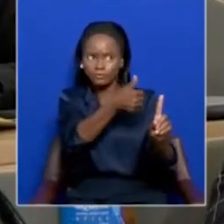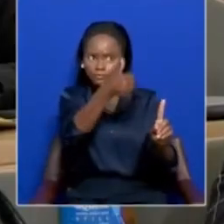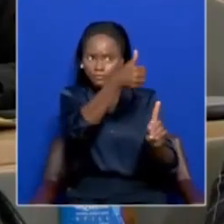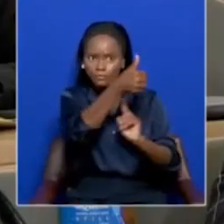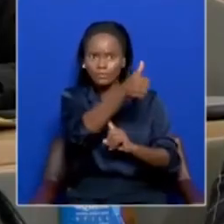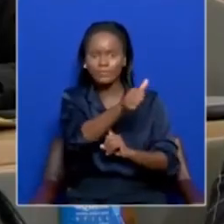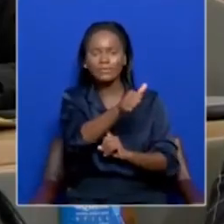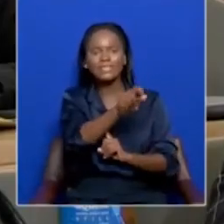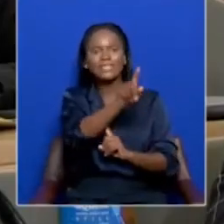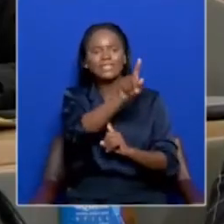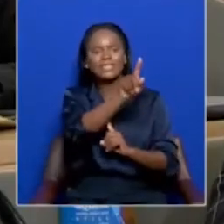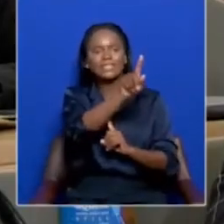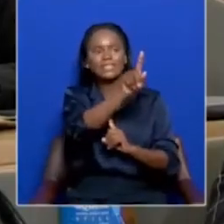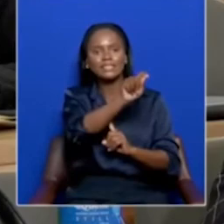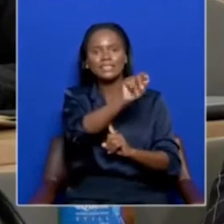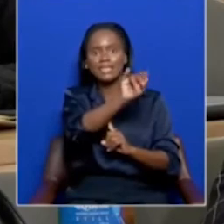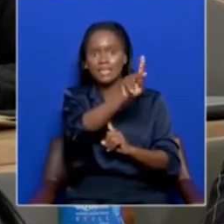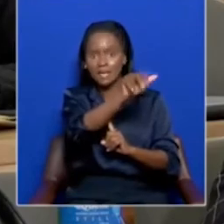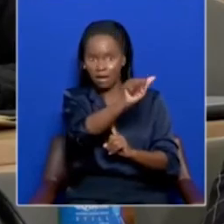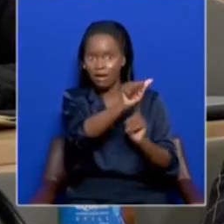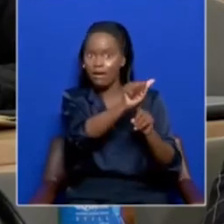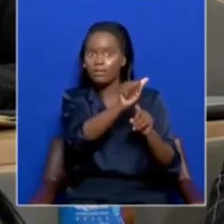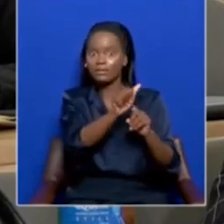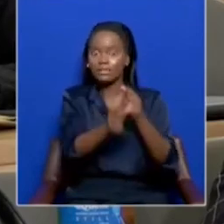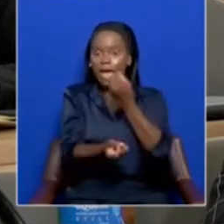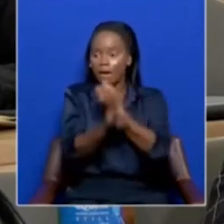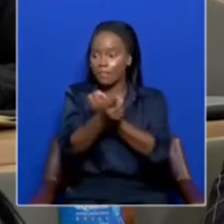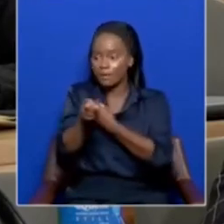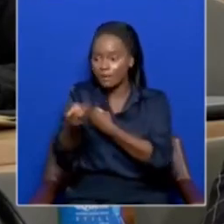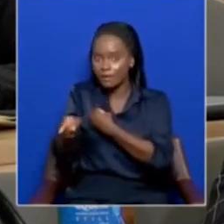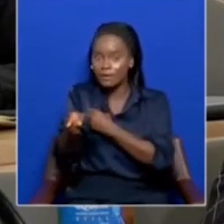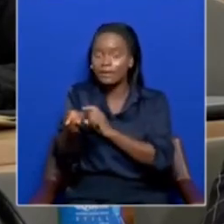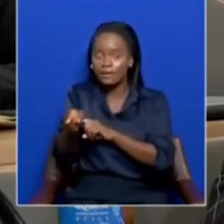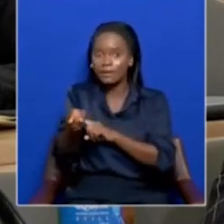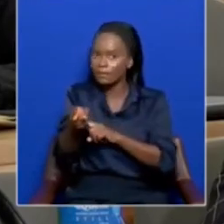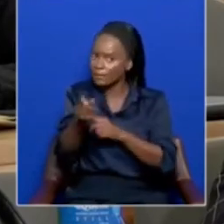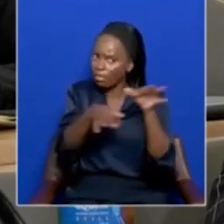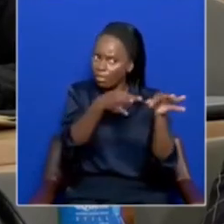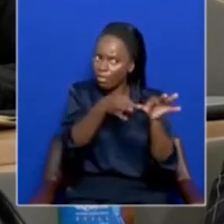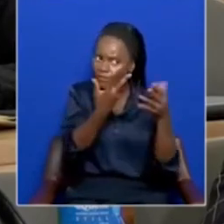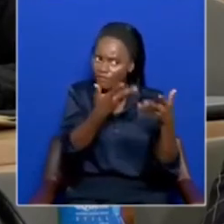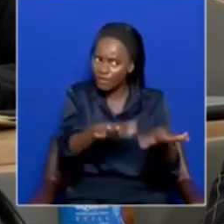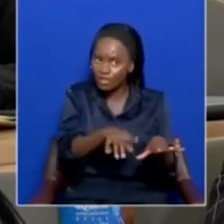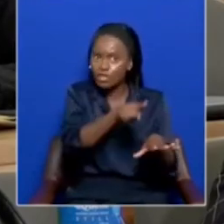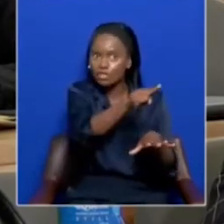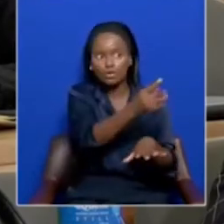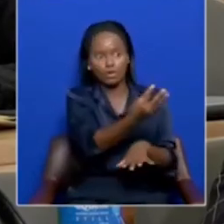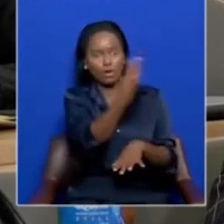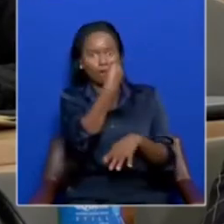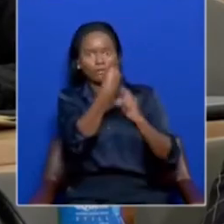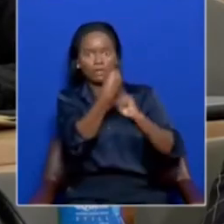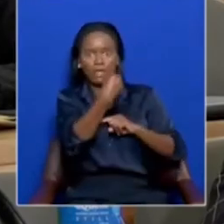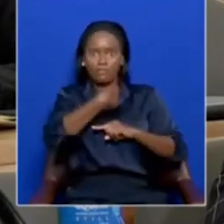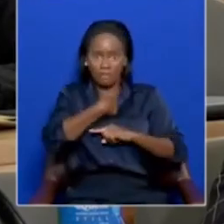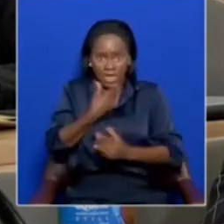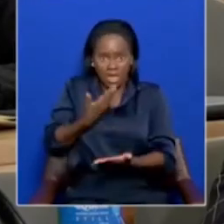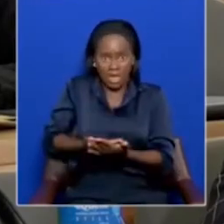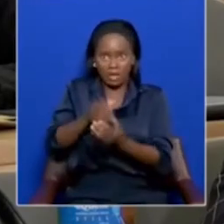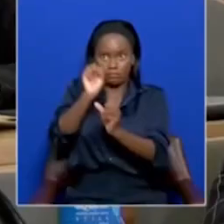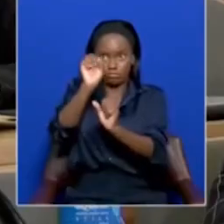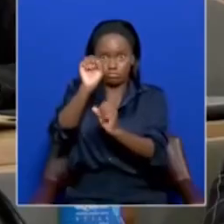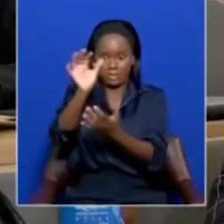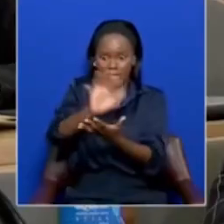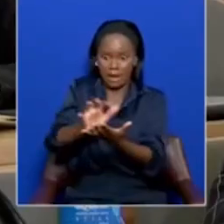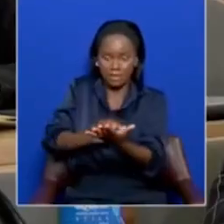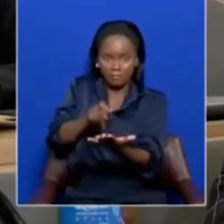officials. And then General Chiga then asked me if I can depose a statement. And I said, yes, I can do so. Then it's when he